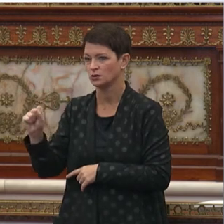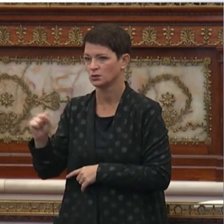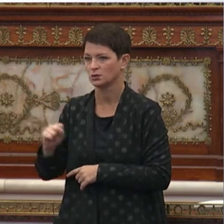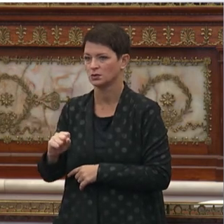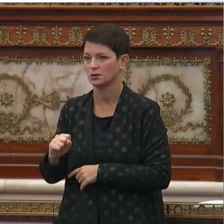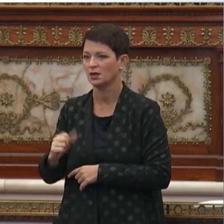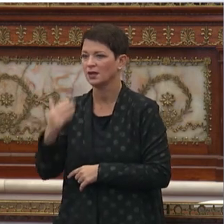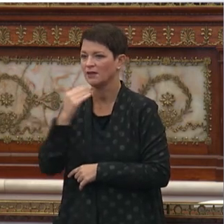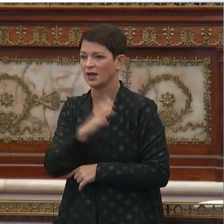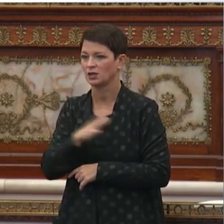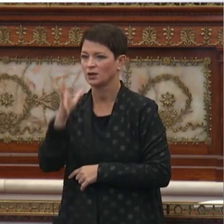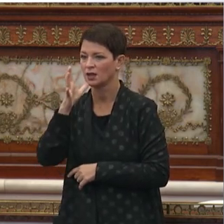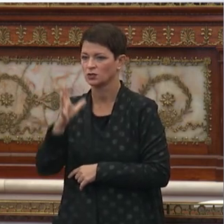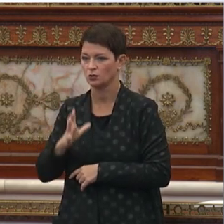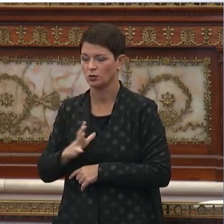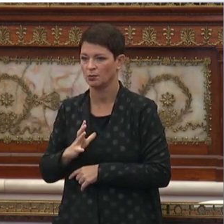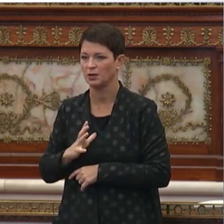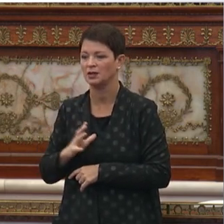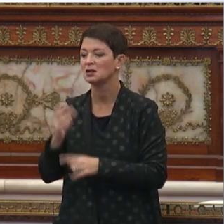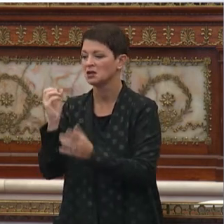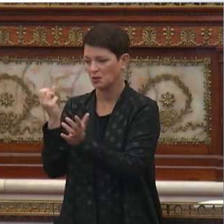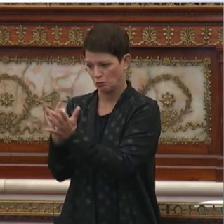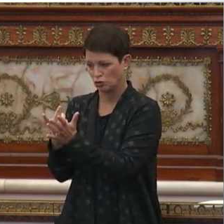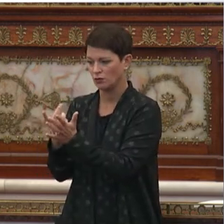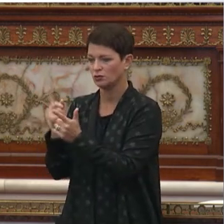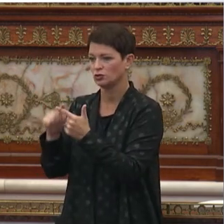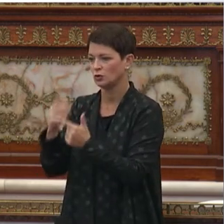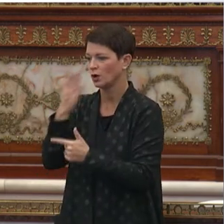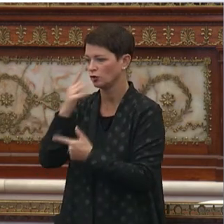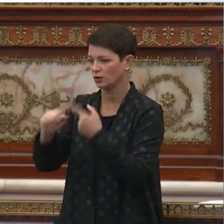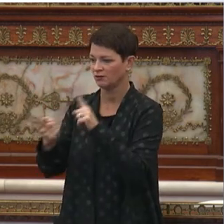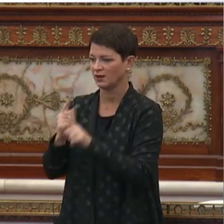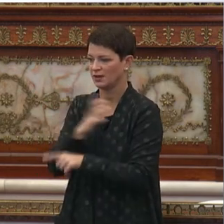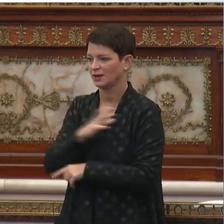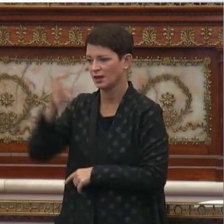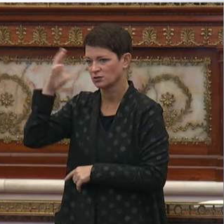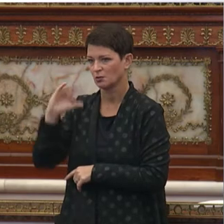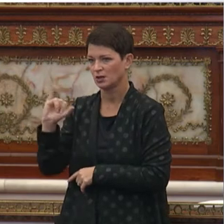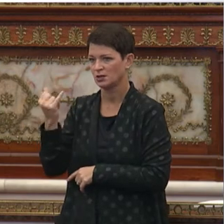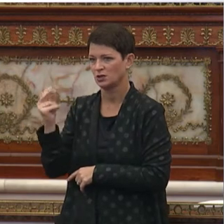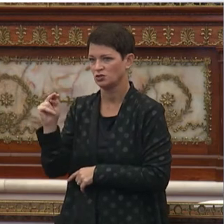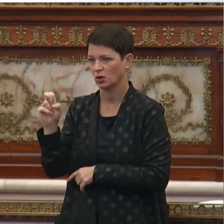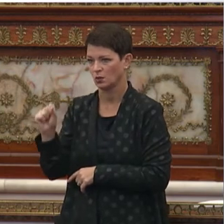Thank you, Councilwoman. That leave shall be granted to our good friend, Councilman Jones.